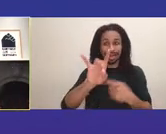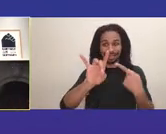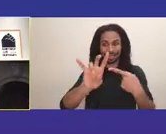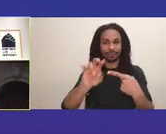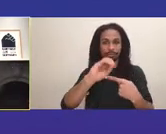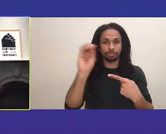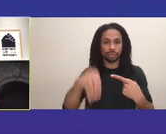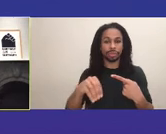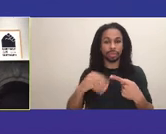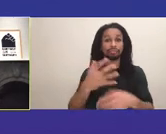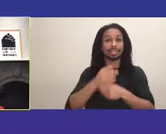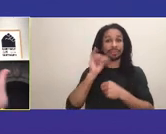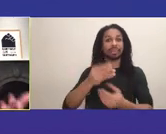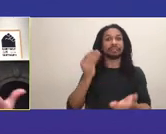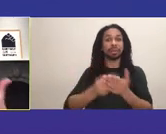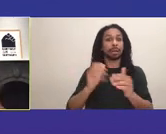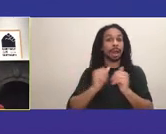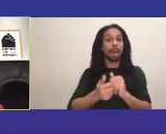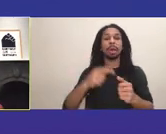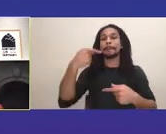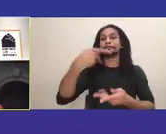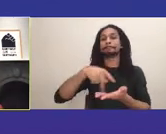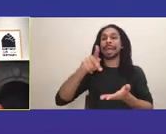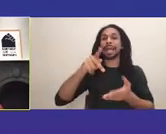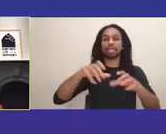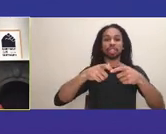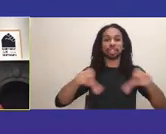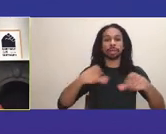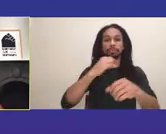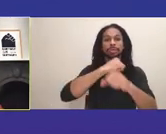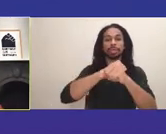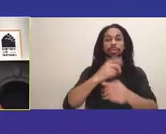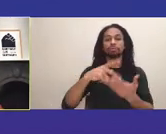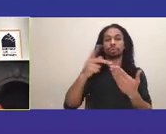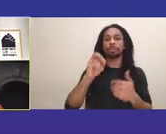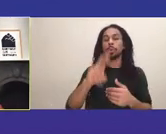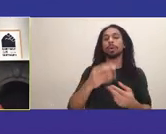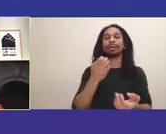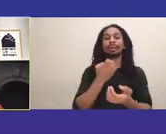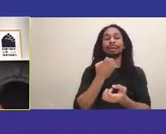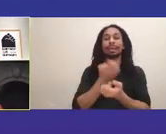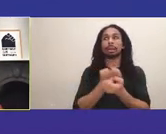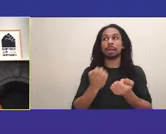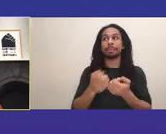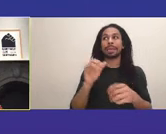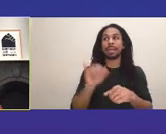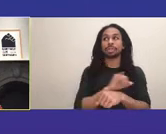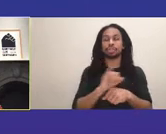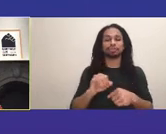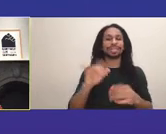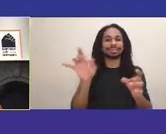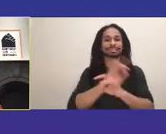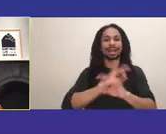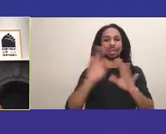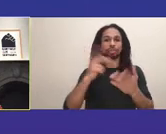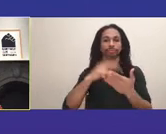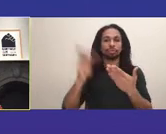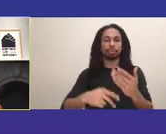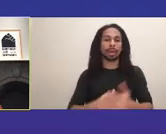received that funding through the Paycheck Protection Program or the Economic Injury Disaster Loan Program.